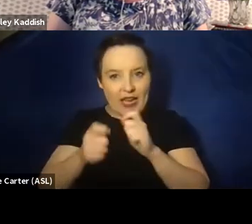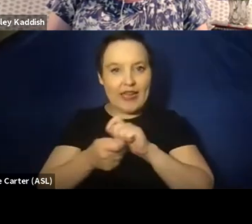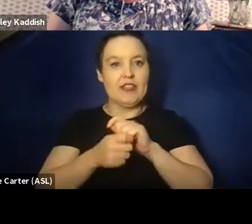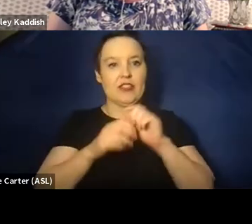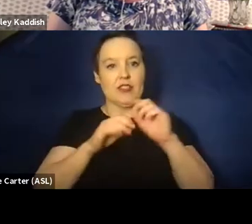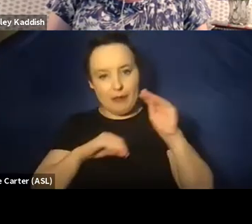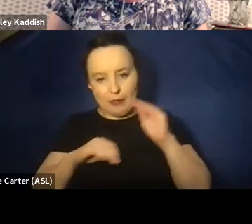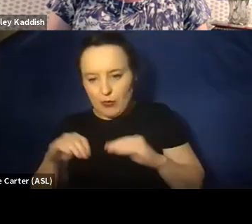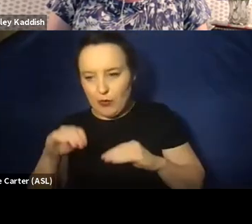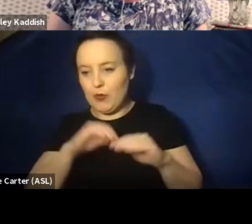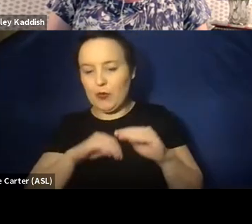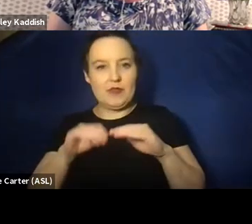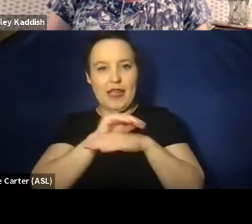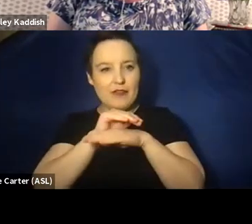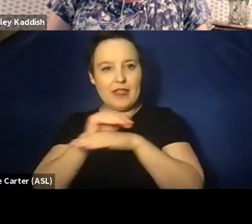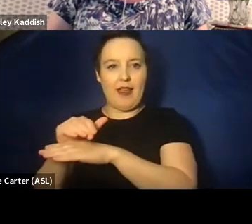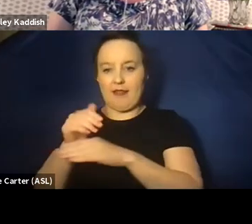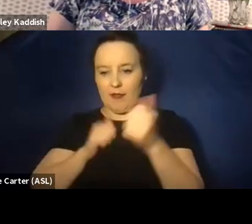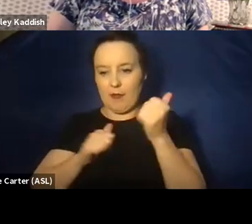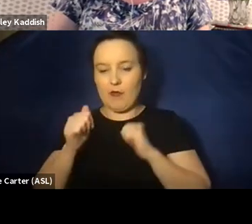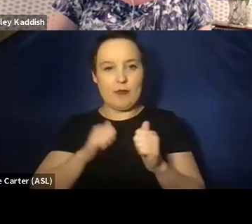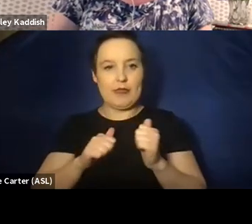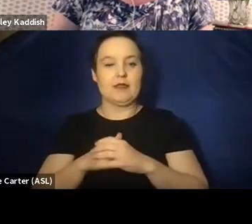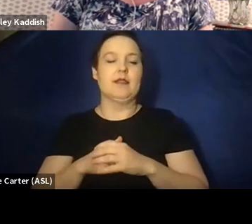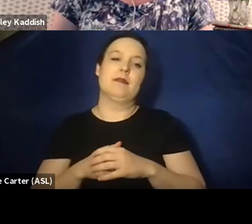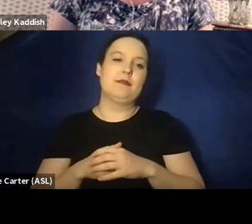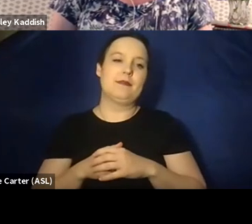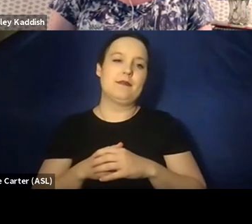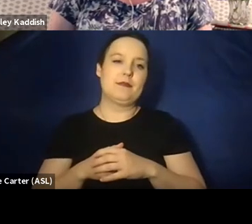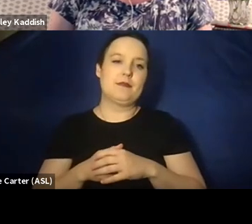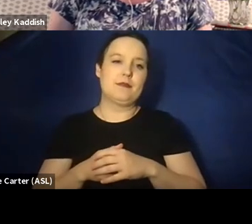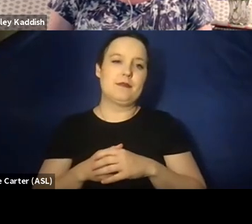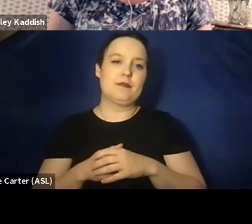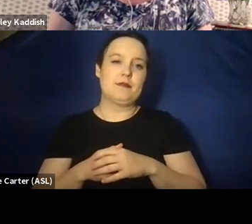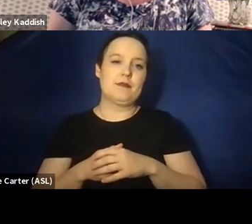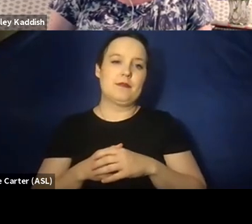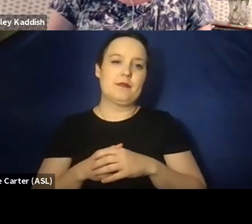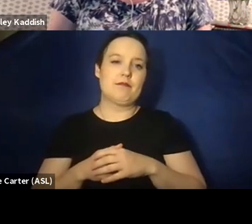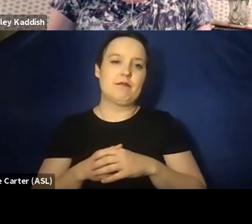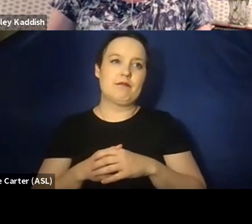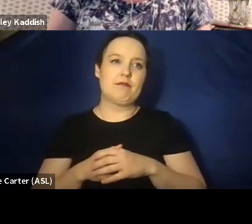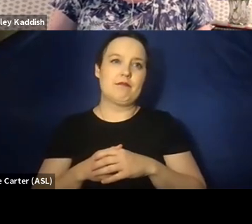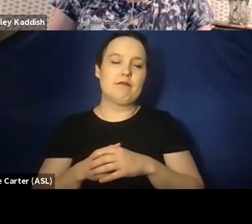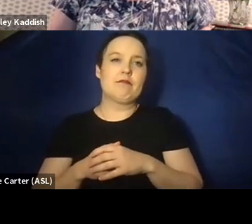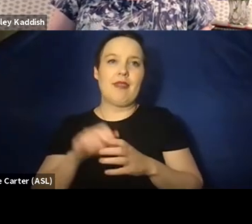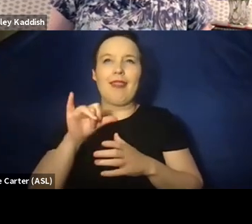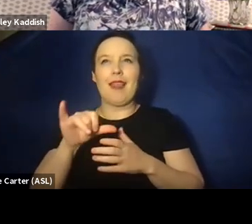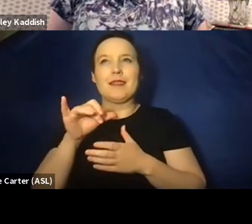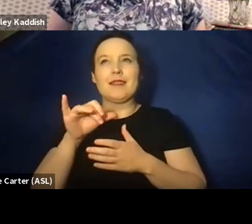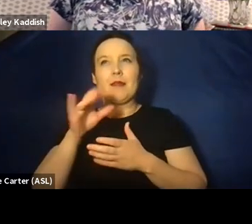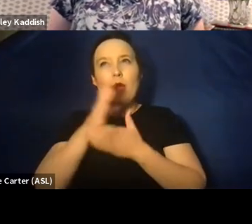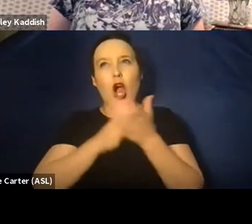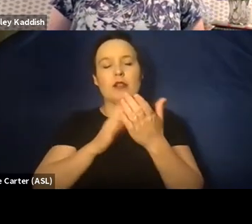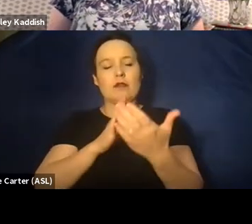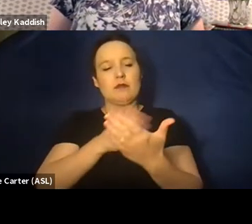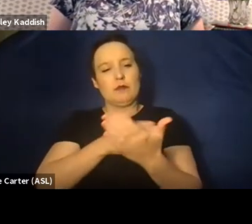consistently every single night of the performance. So I think that's an element that is difficult to articulate, because in